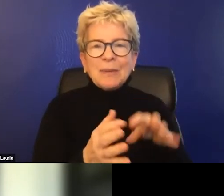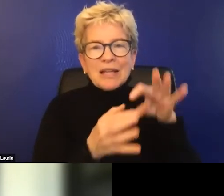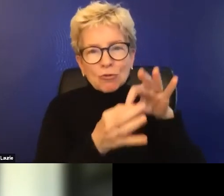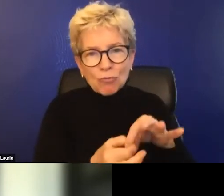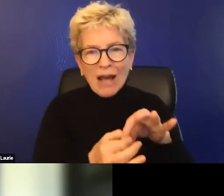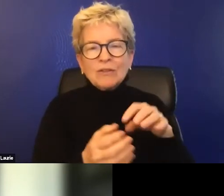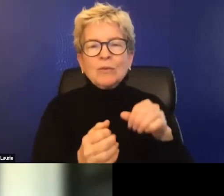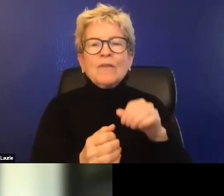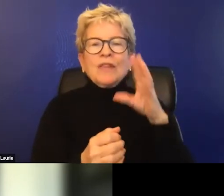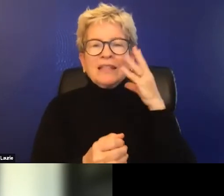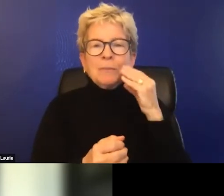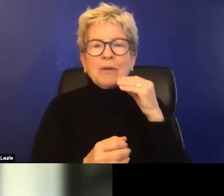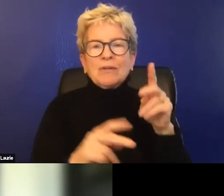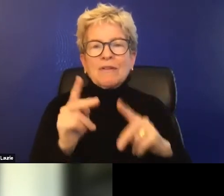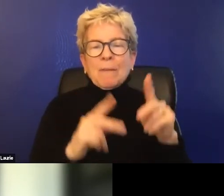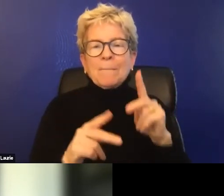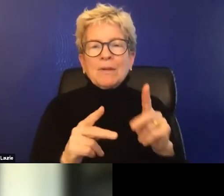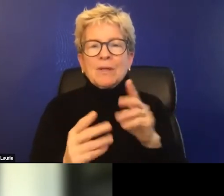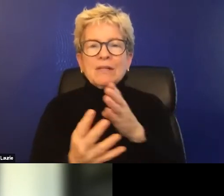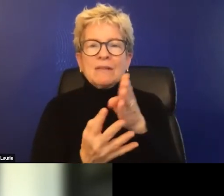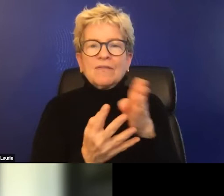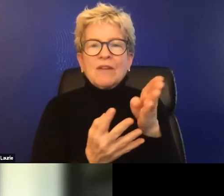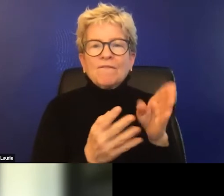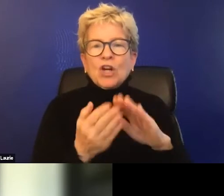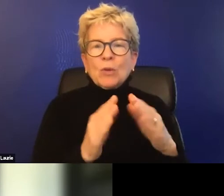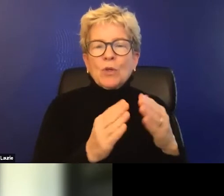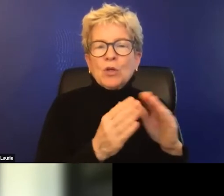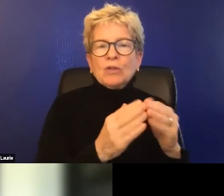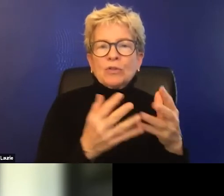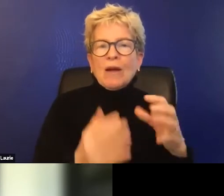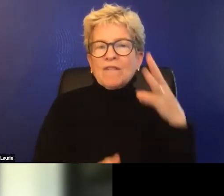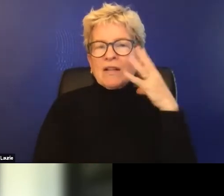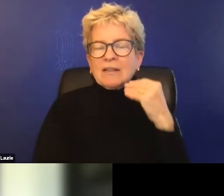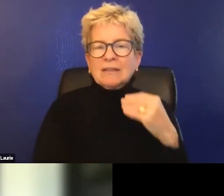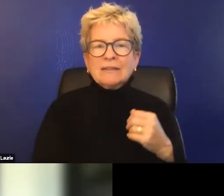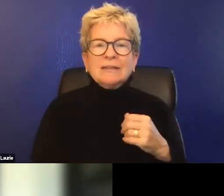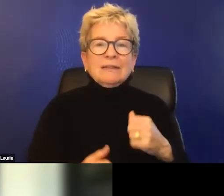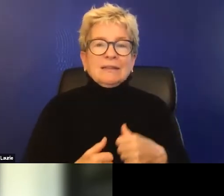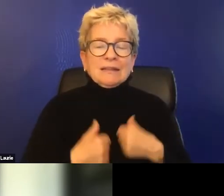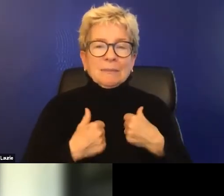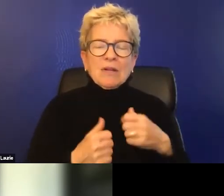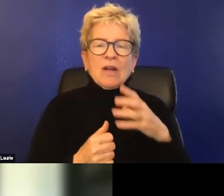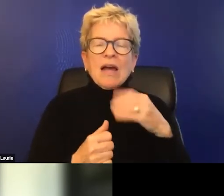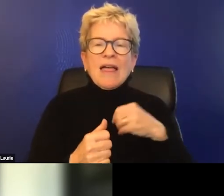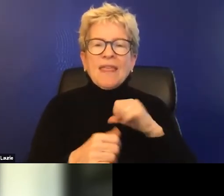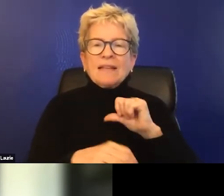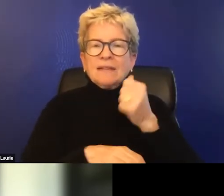our communities with lived experience. This is a foundational principle as set in the House